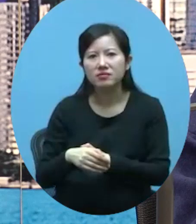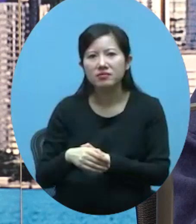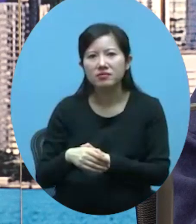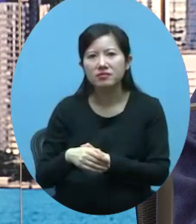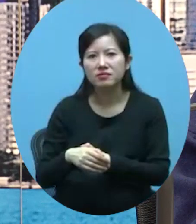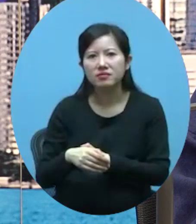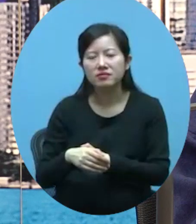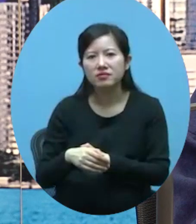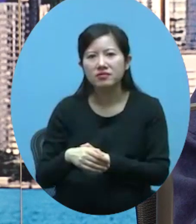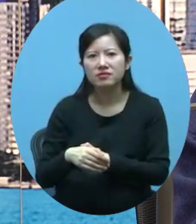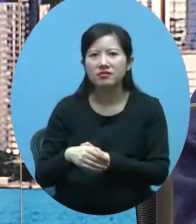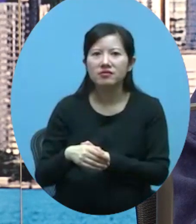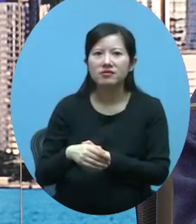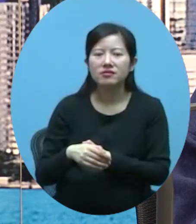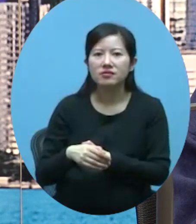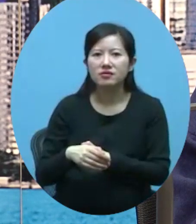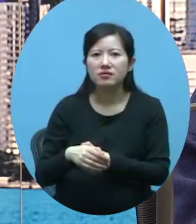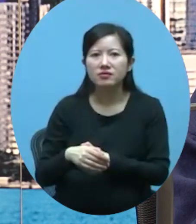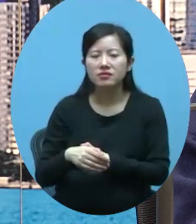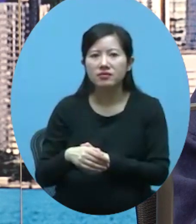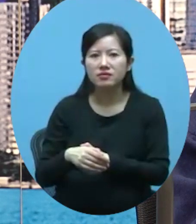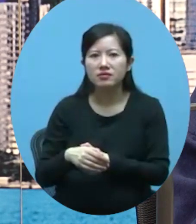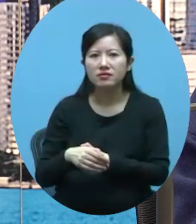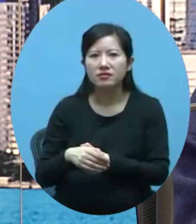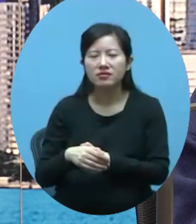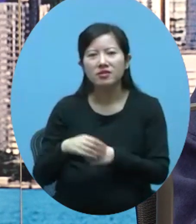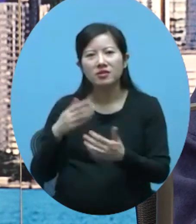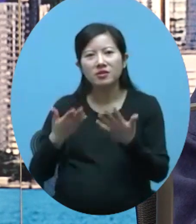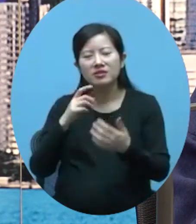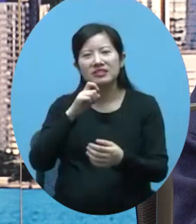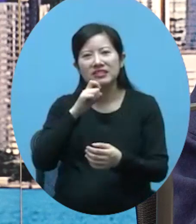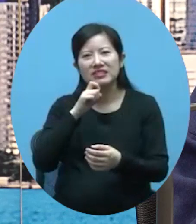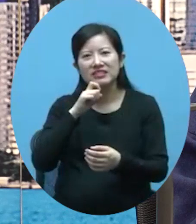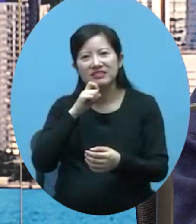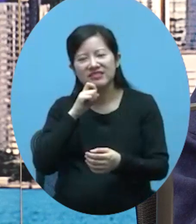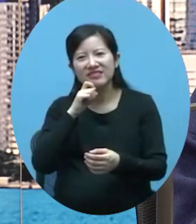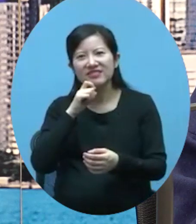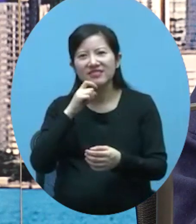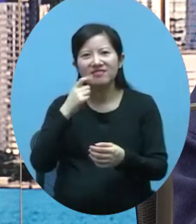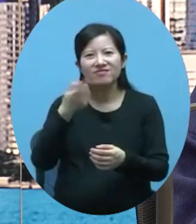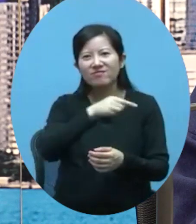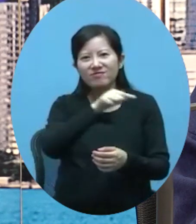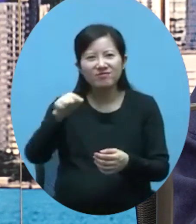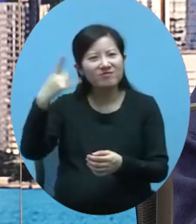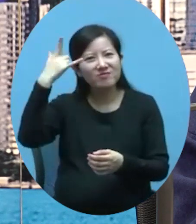test negative because of various factors that's why the clinician is very alert and